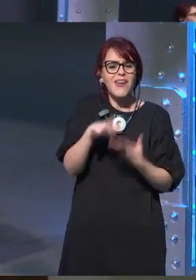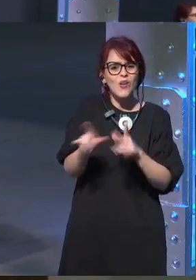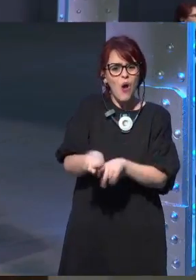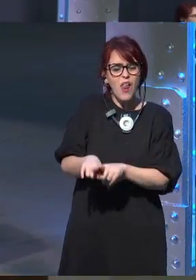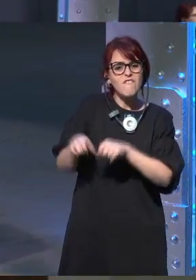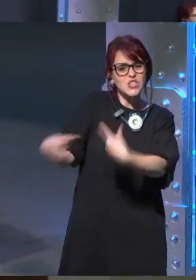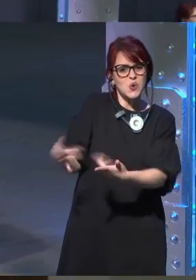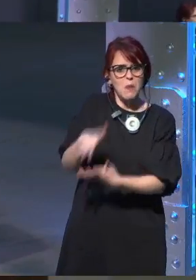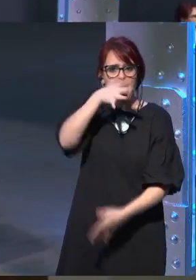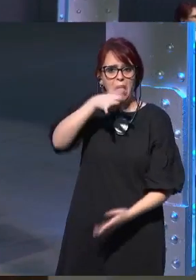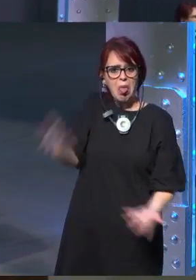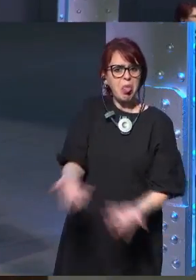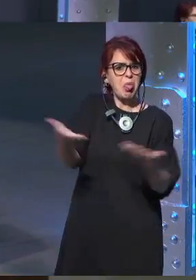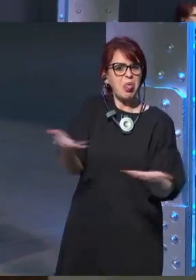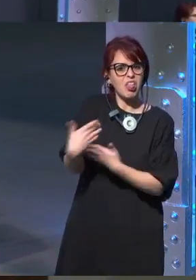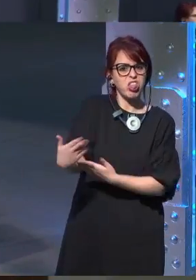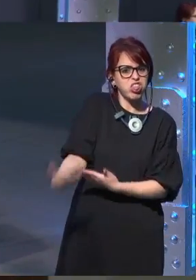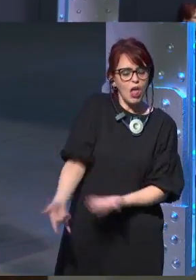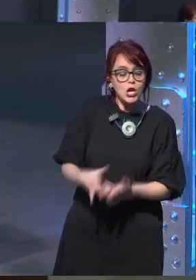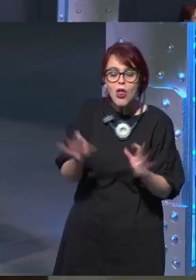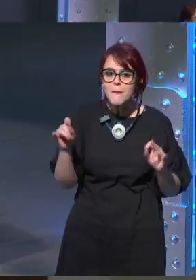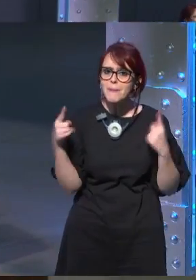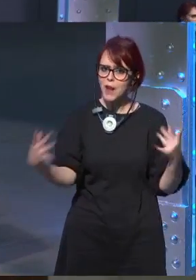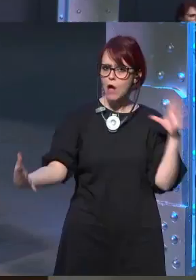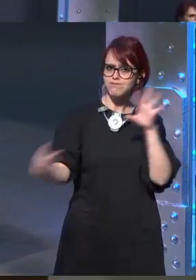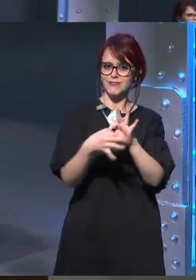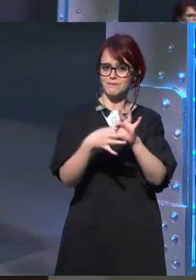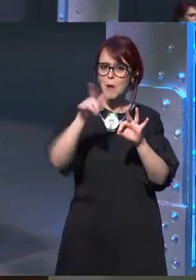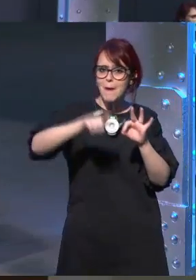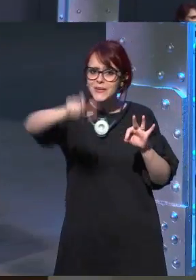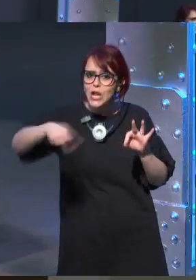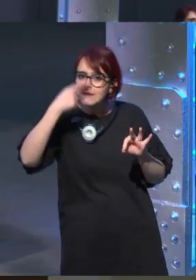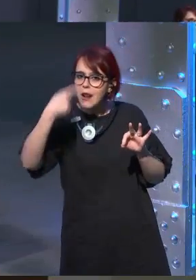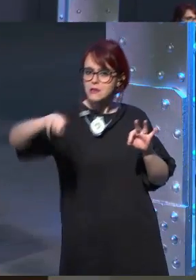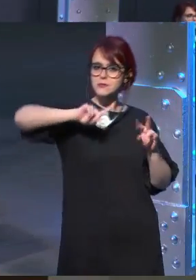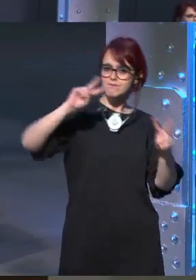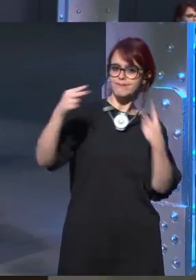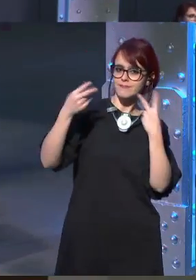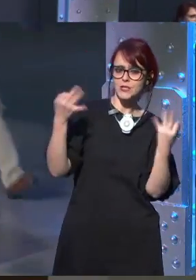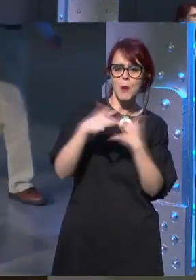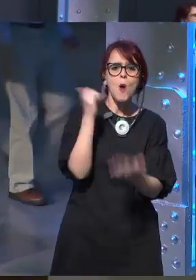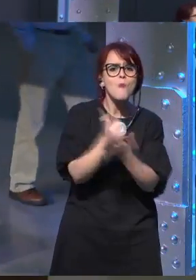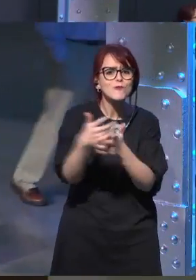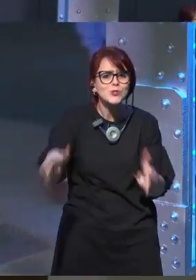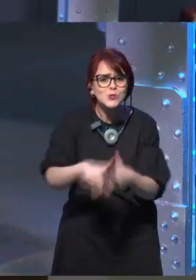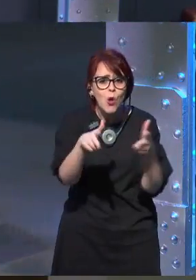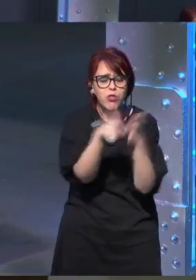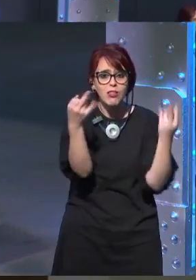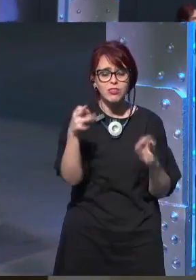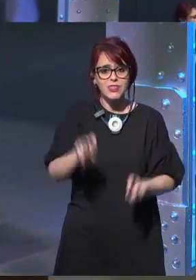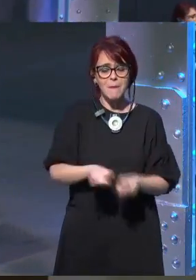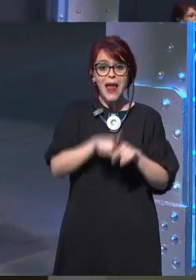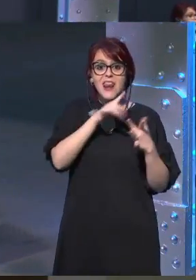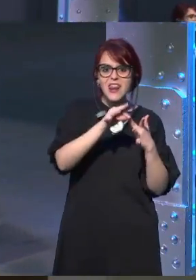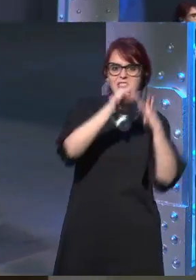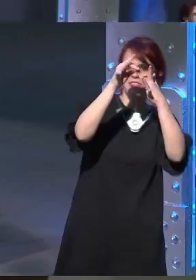that. Nobody likes that. And finally, we need to create social proof, both the leaders and the people that we're